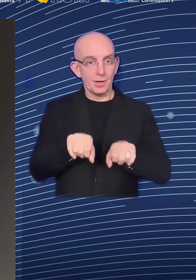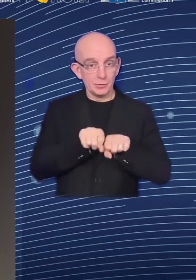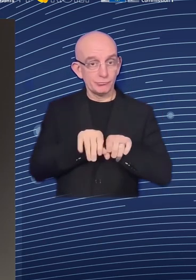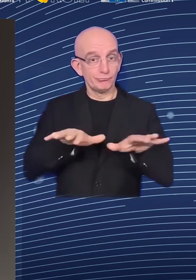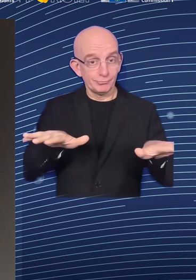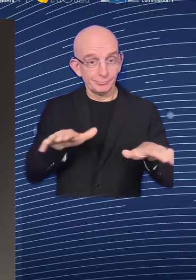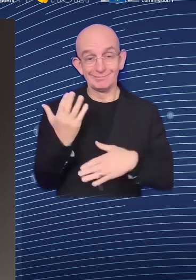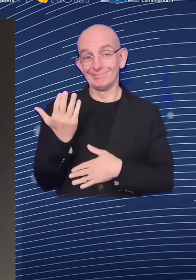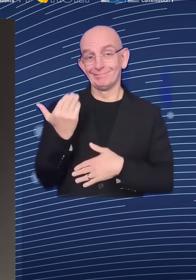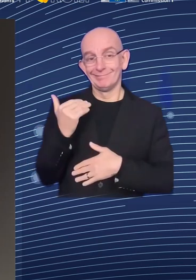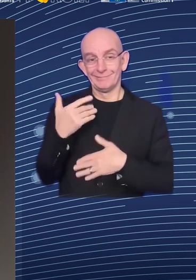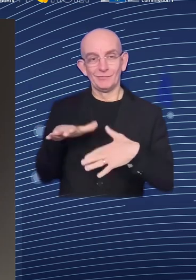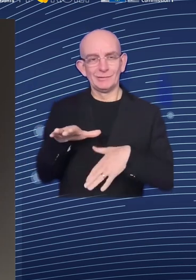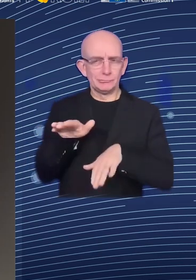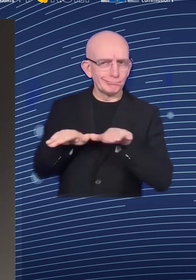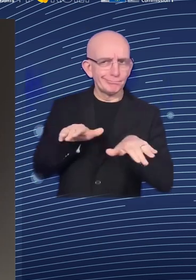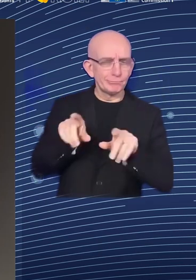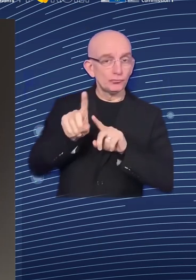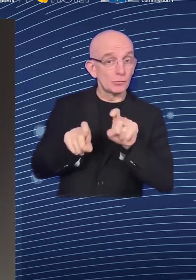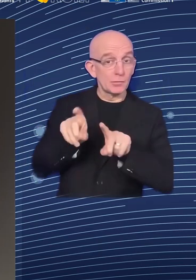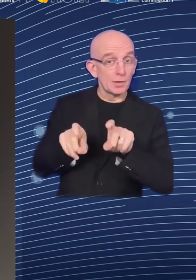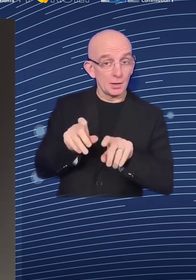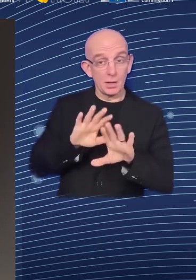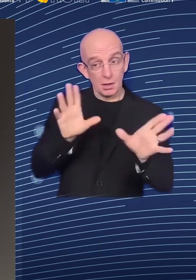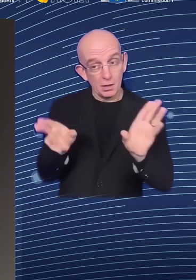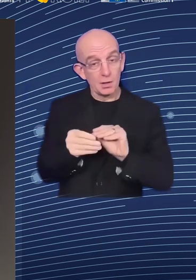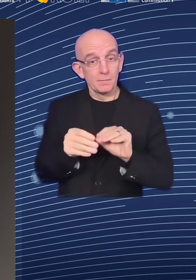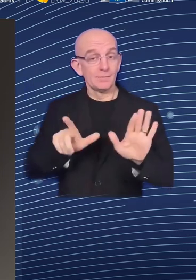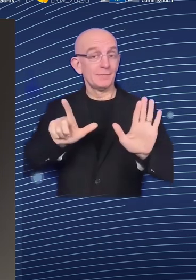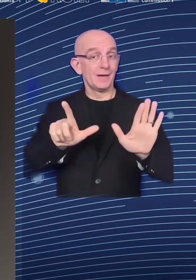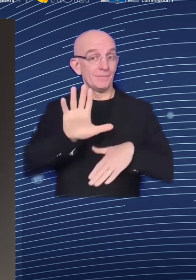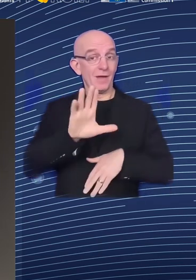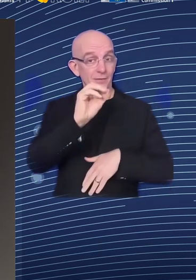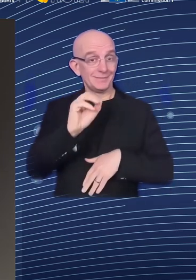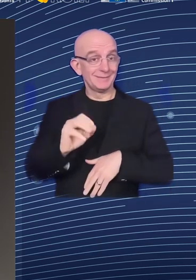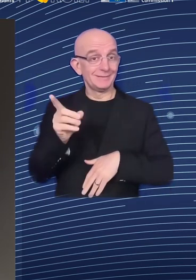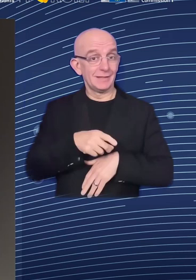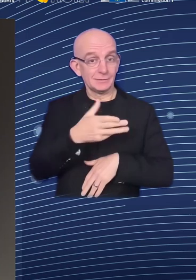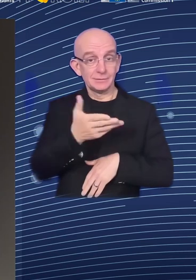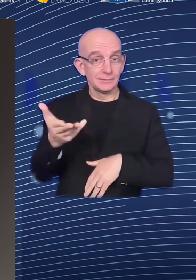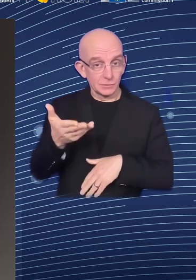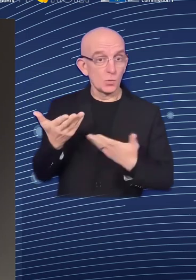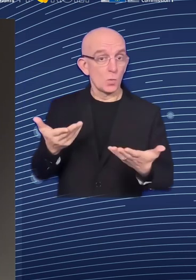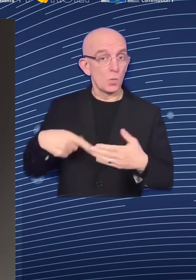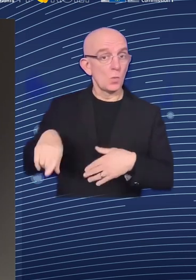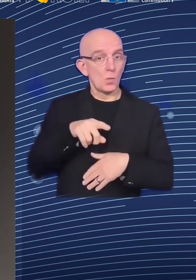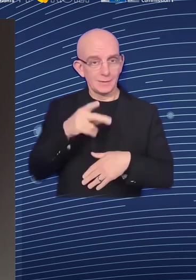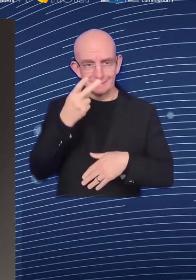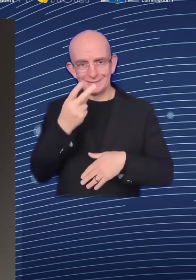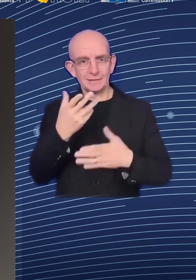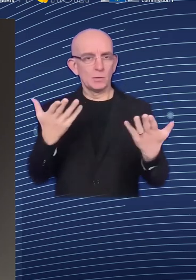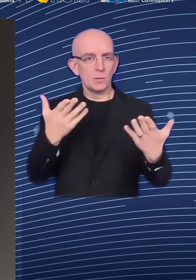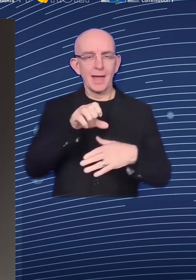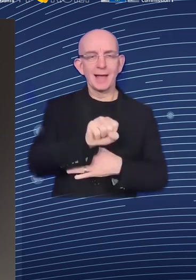the right skills. That's a huge number. And specifically, nearly half of all adults and every third person who works in Europe lacks